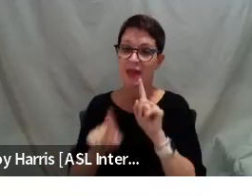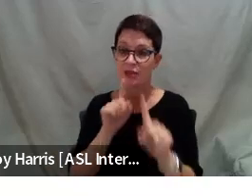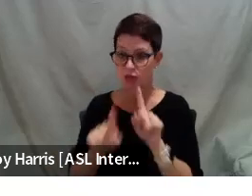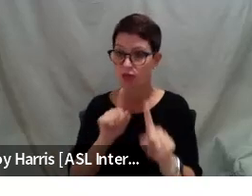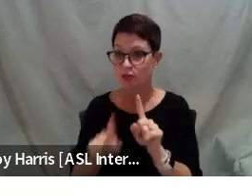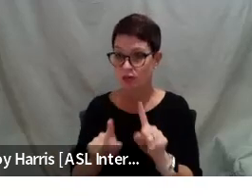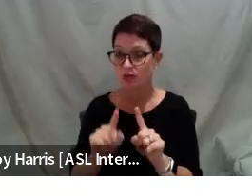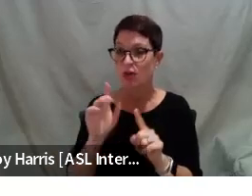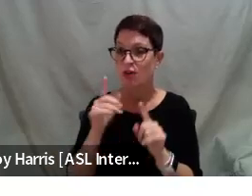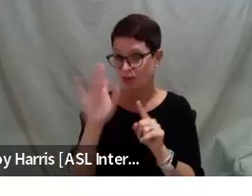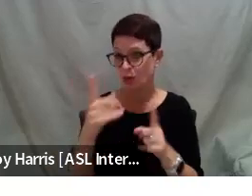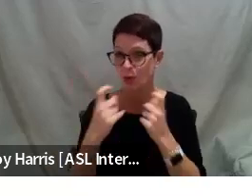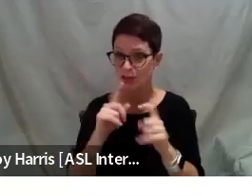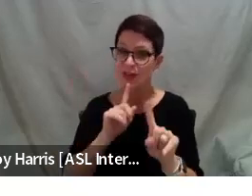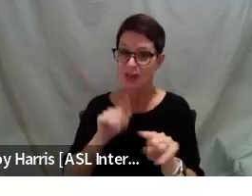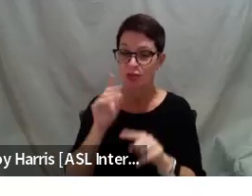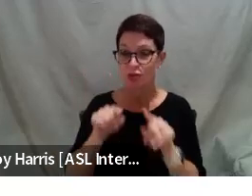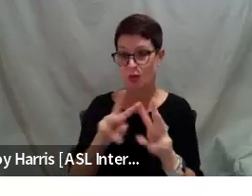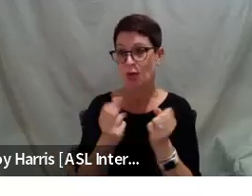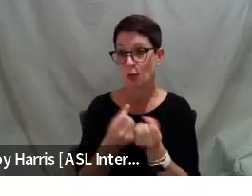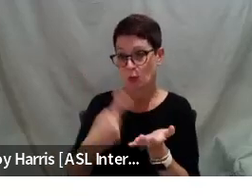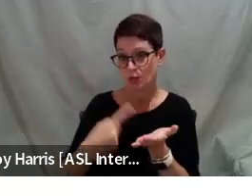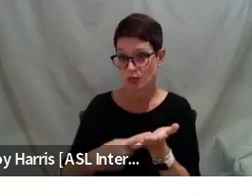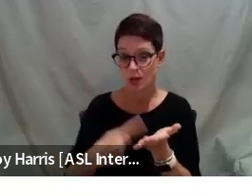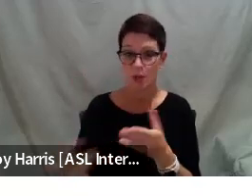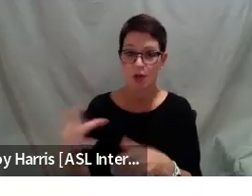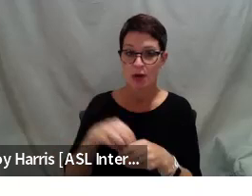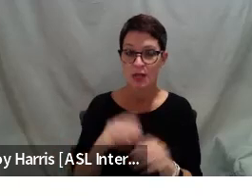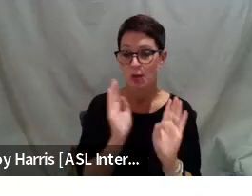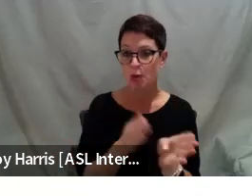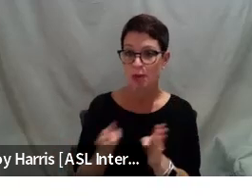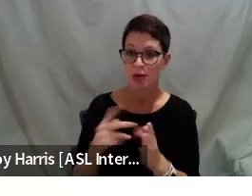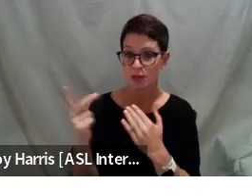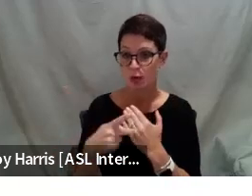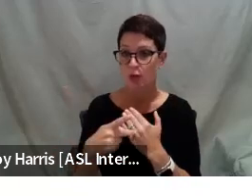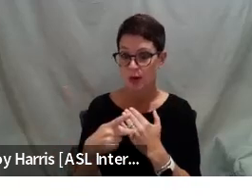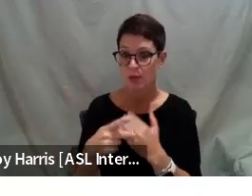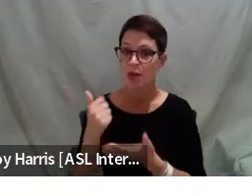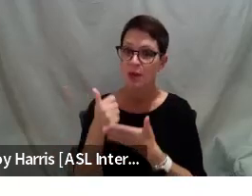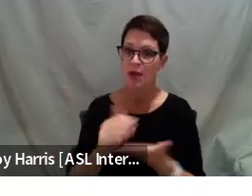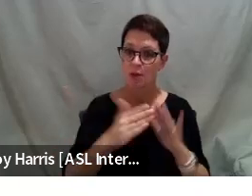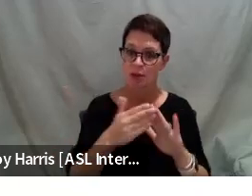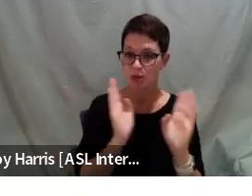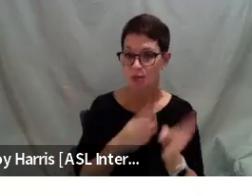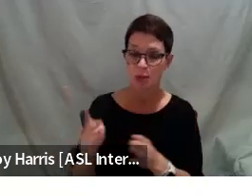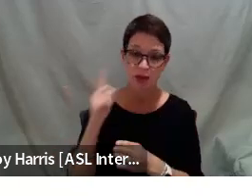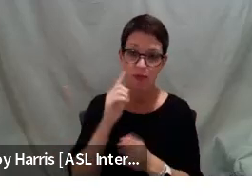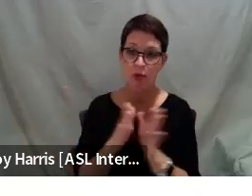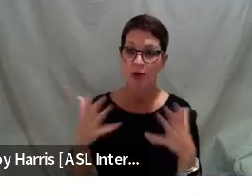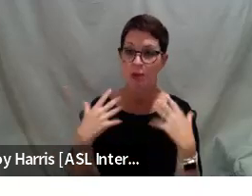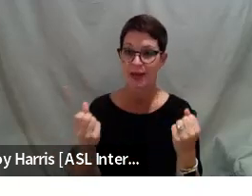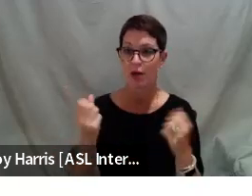questions throughout the workshop. We are part of the preparedness program, and we help communities prepare for public